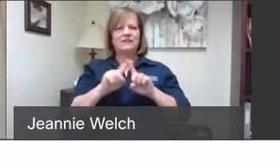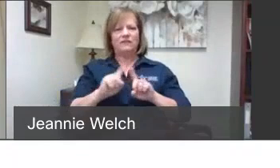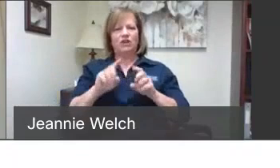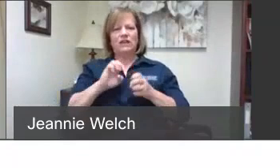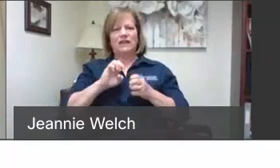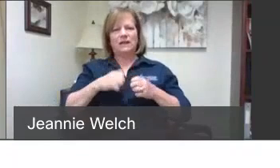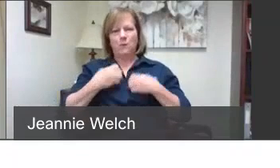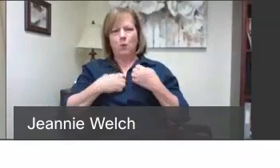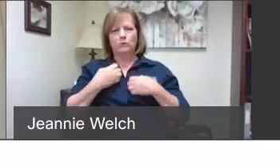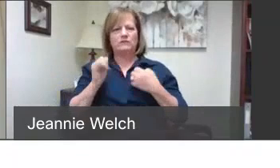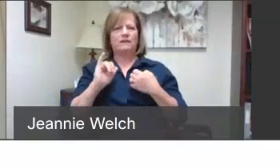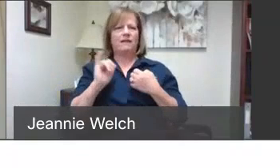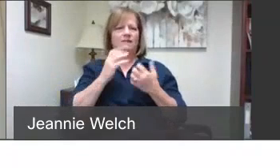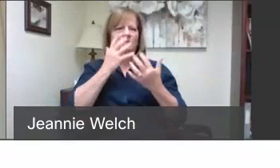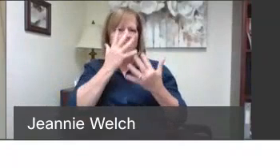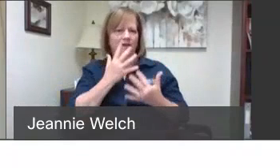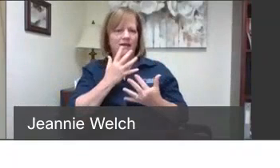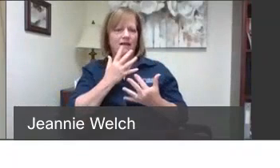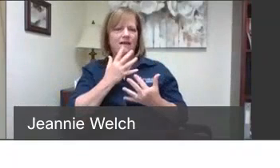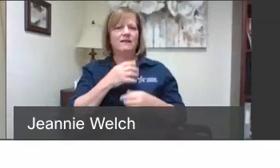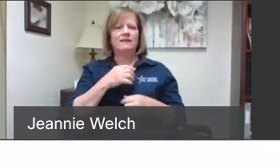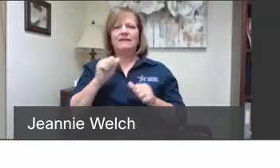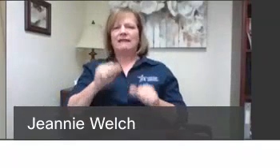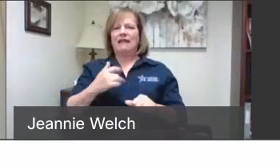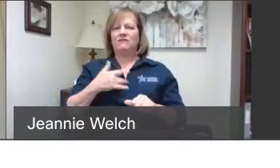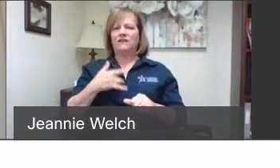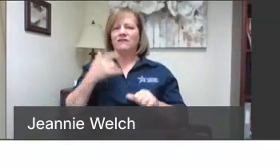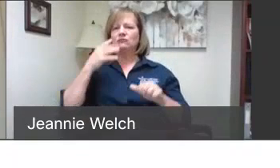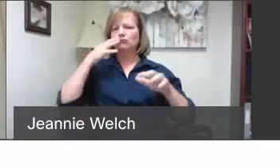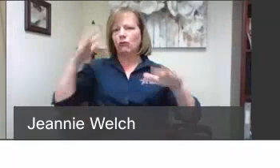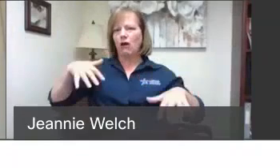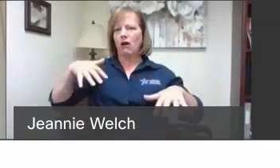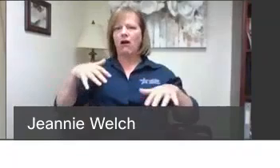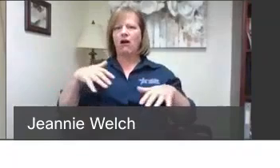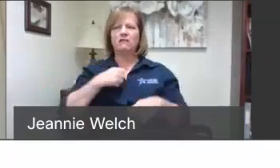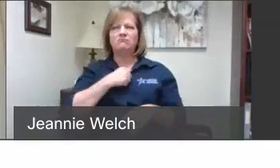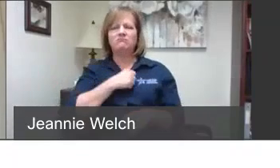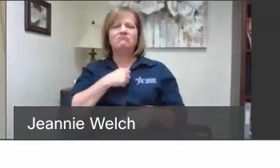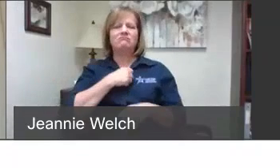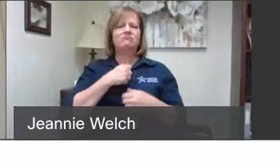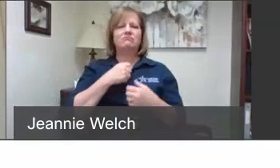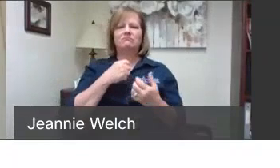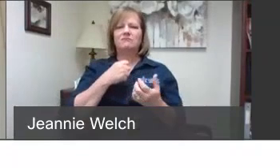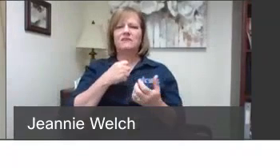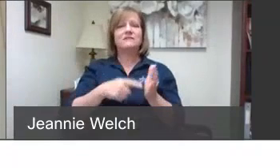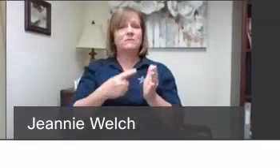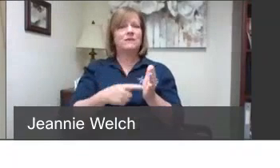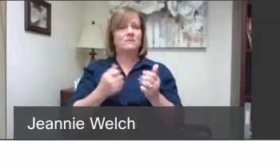as sadness. It could also look like shock, anger, confusion, regret, and sometimes even